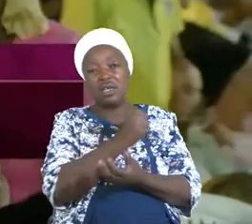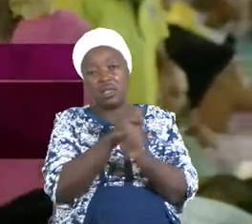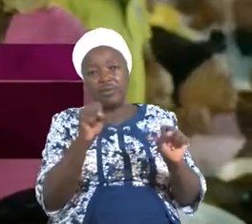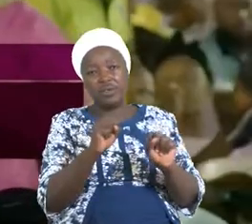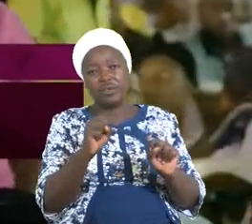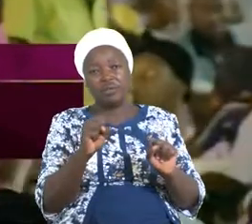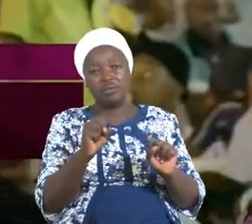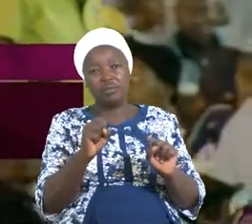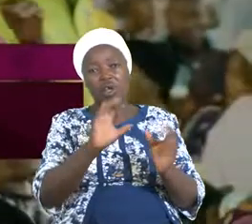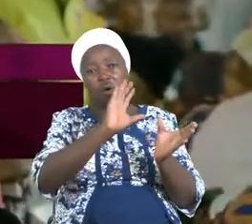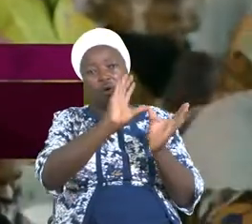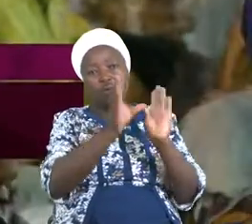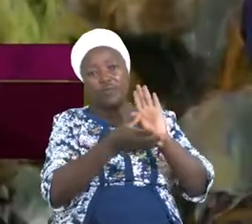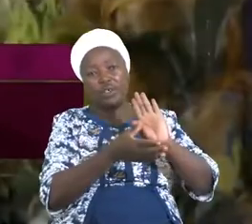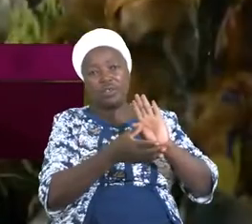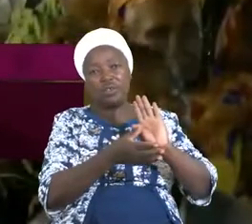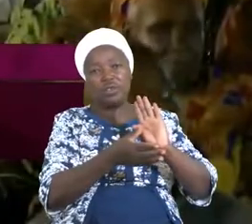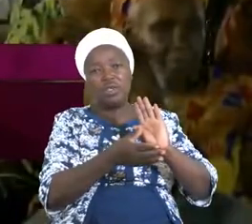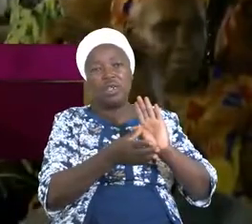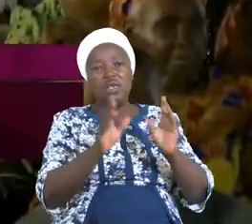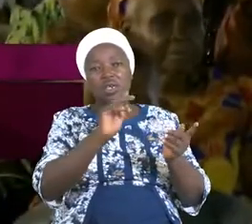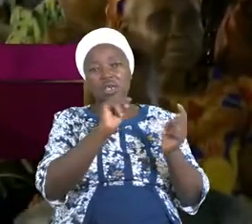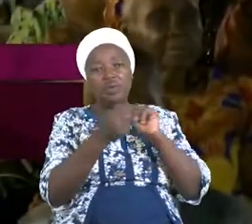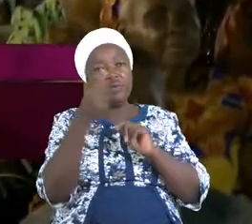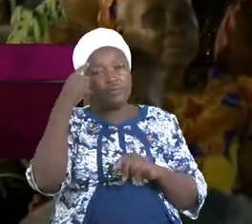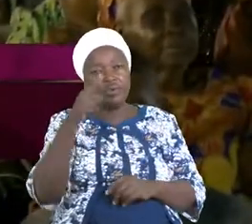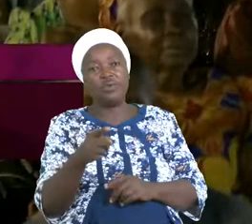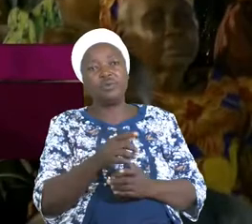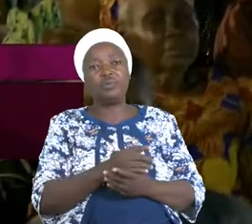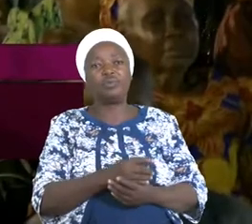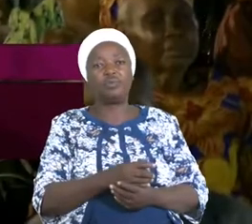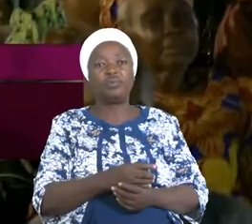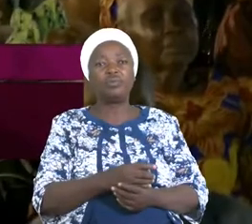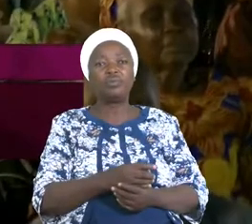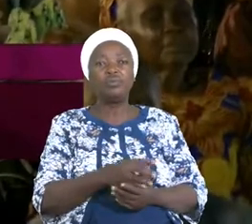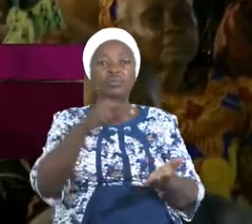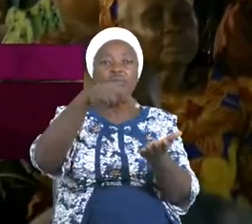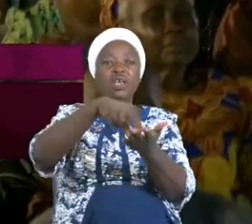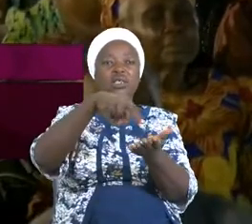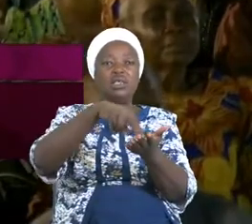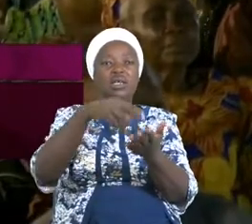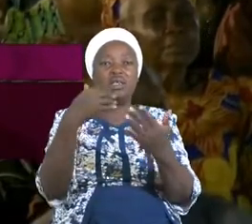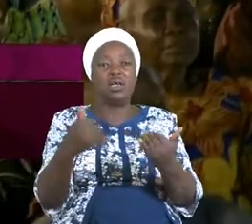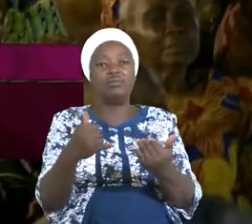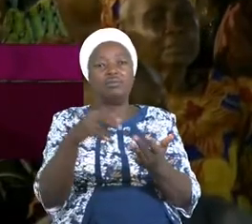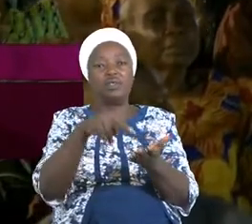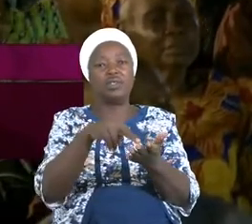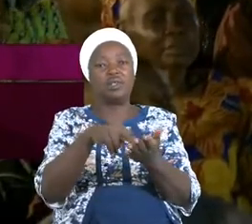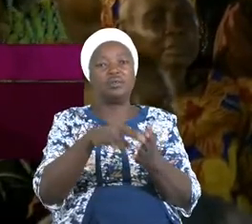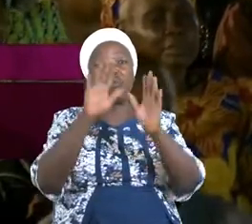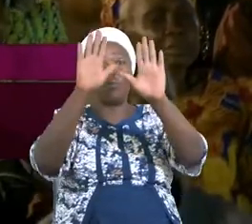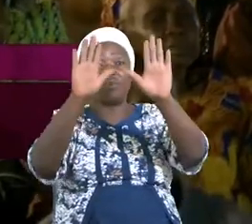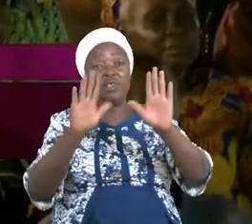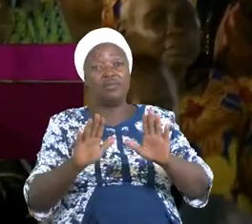conversion, transformation for you. Stand up now. Wonderful. God bless